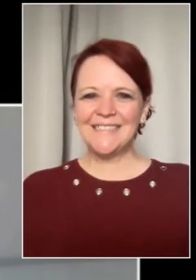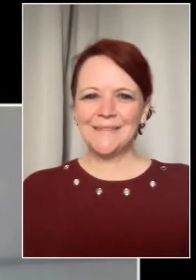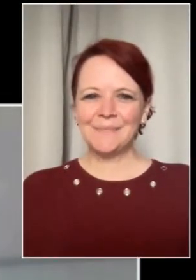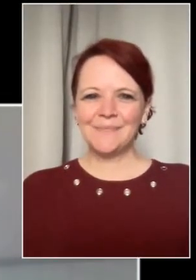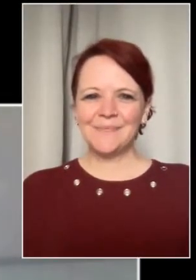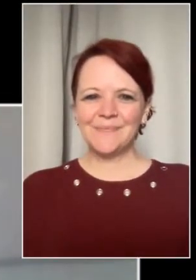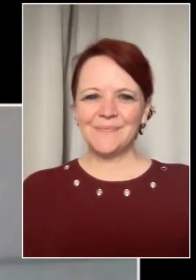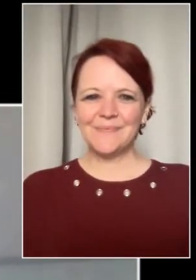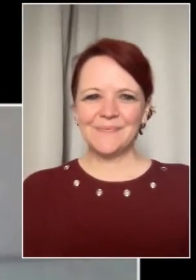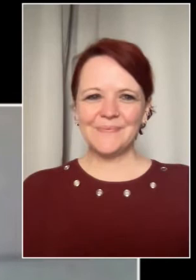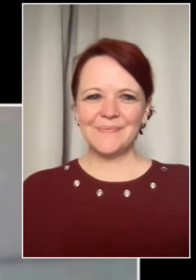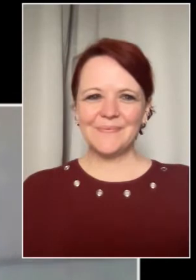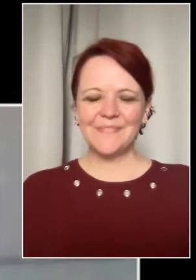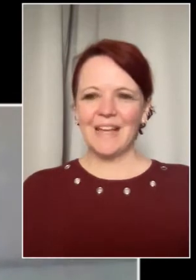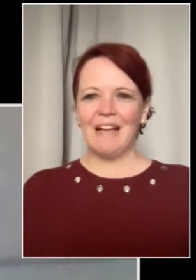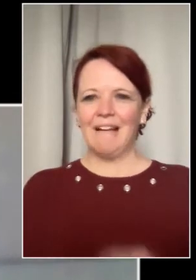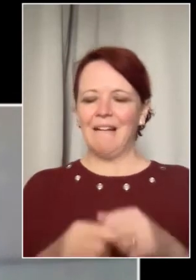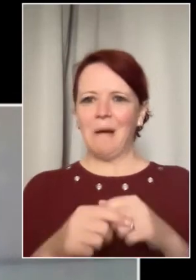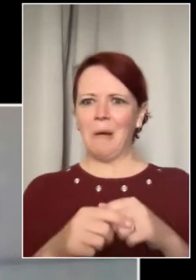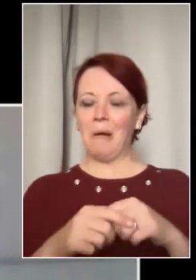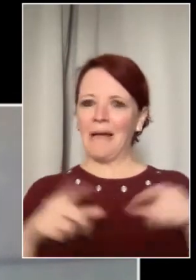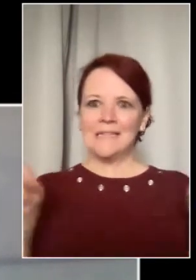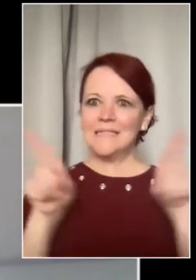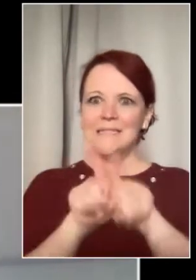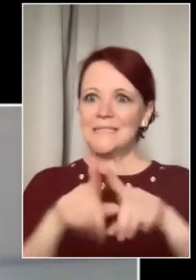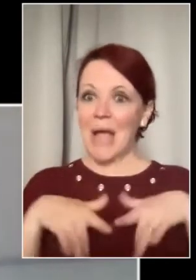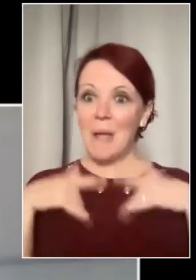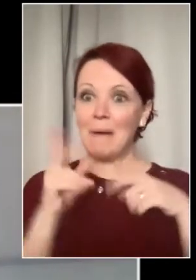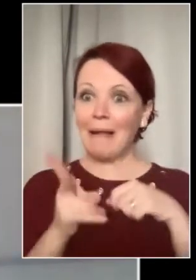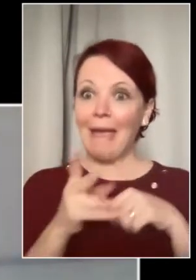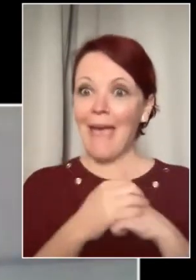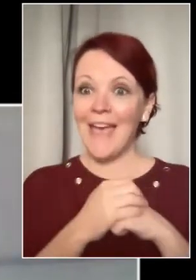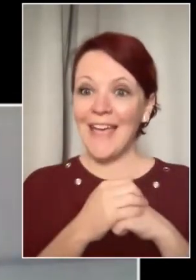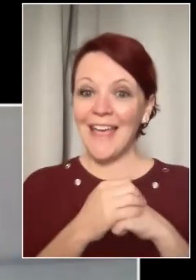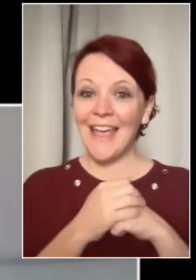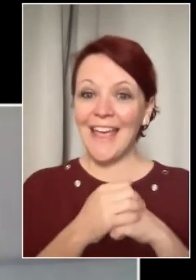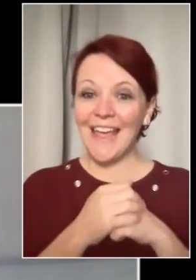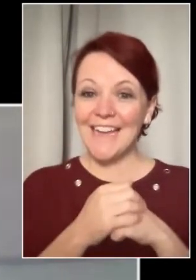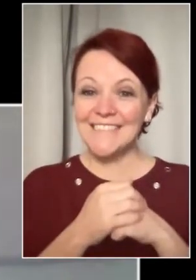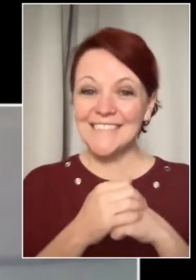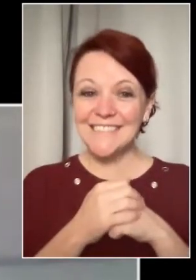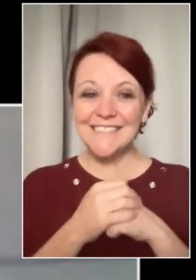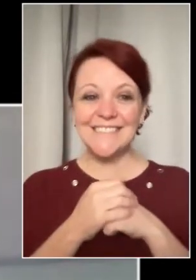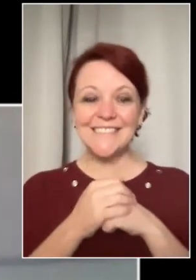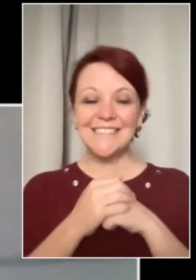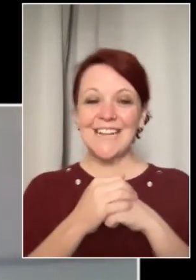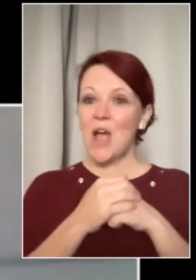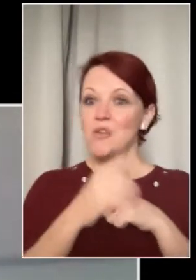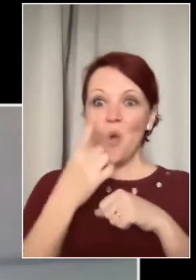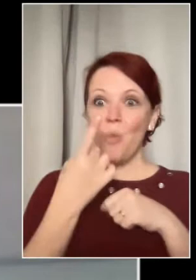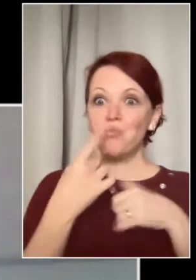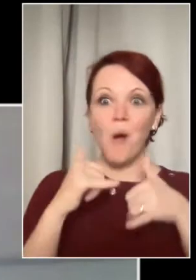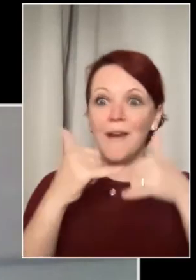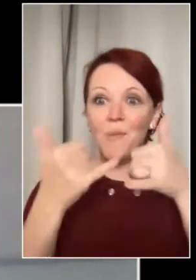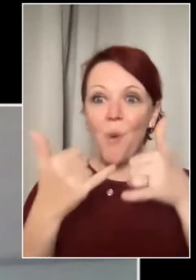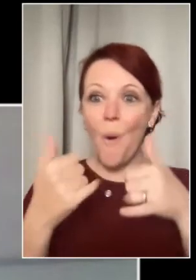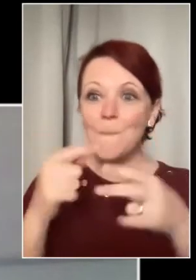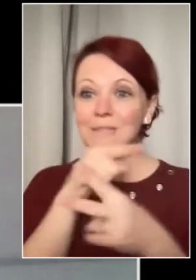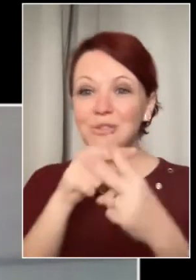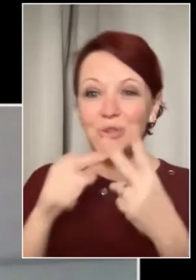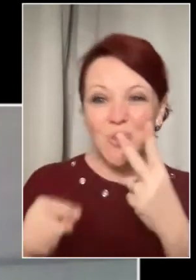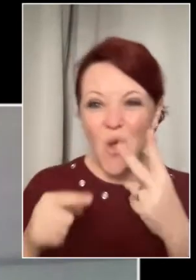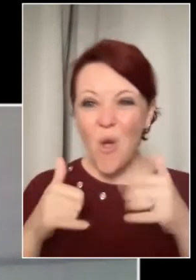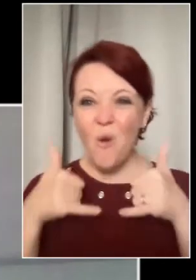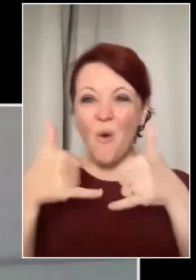Okay, I'm getting a bit of deja vu going on here. So congratulations again, guys. Not only just one award, but you've taken home two,